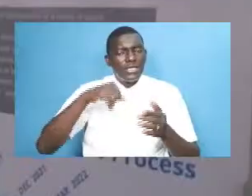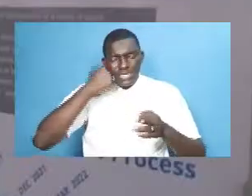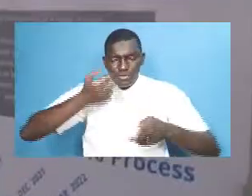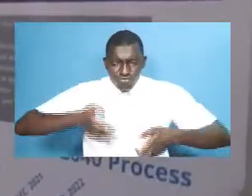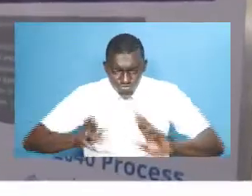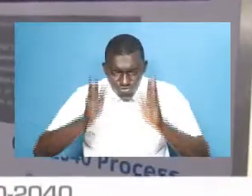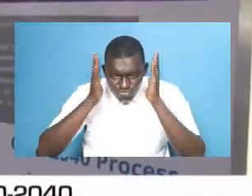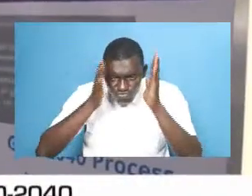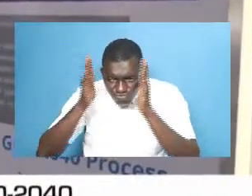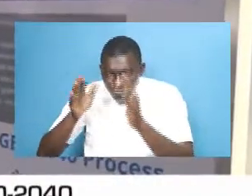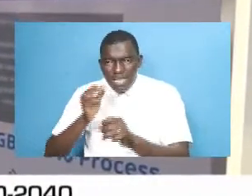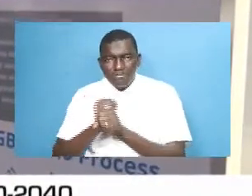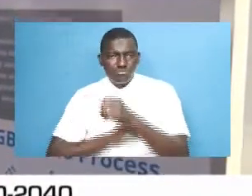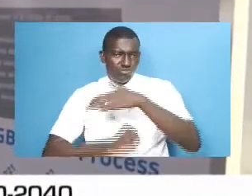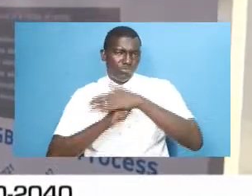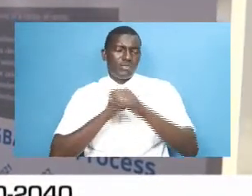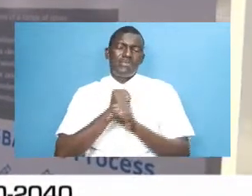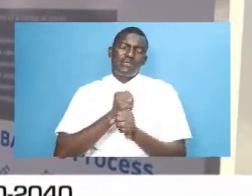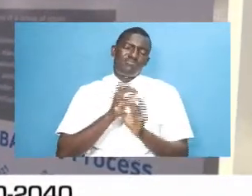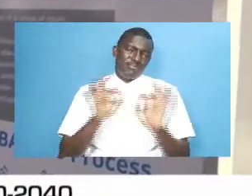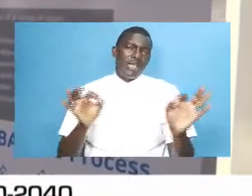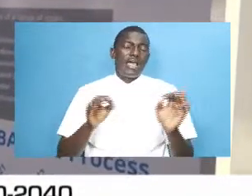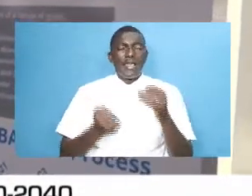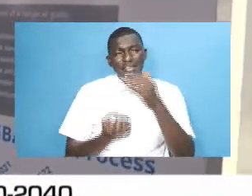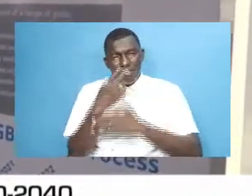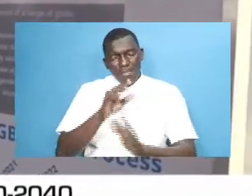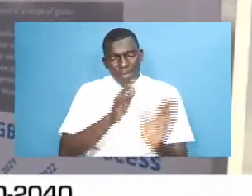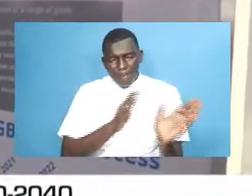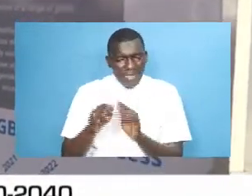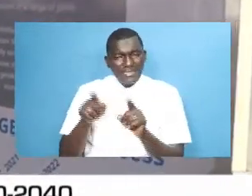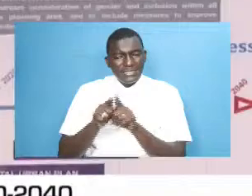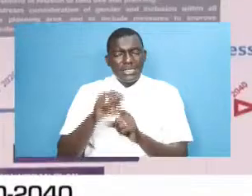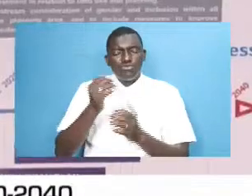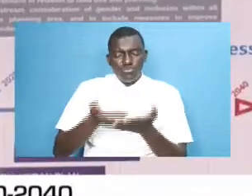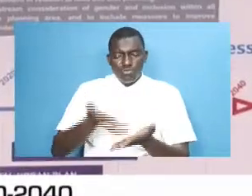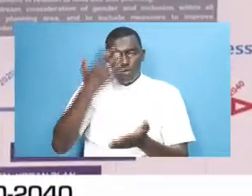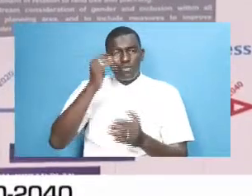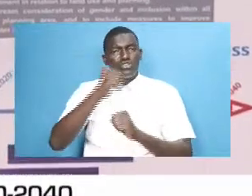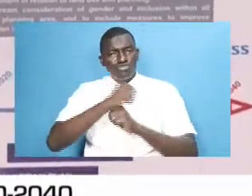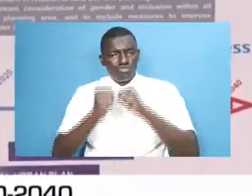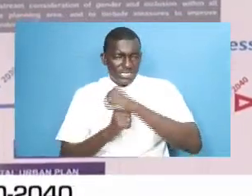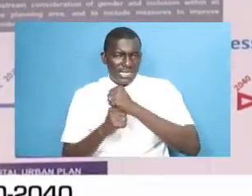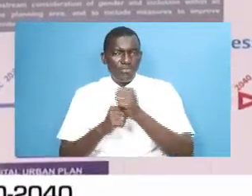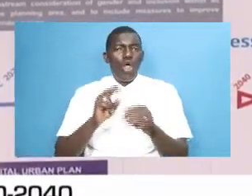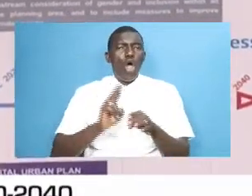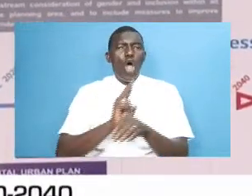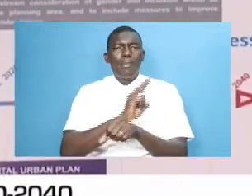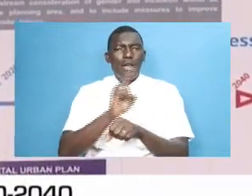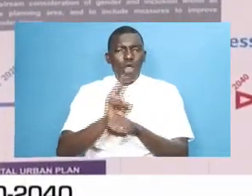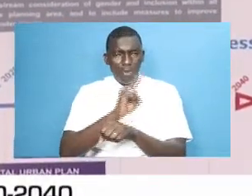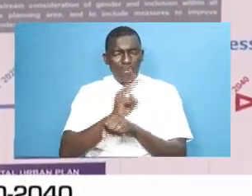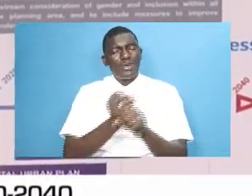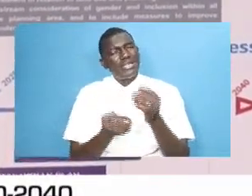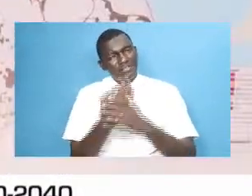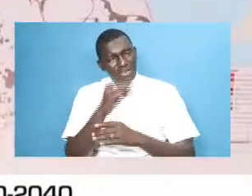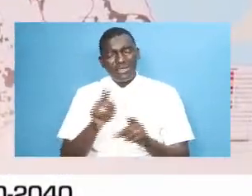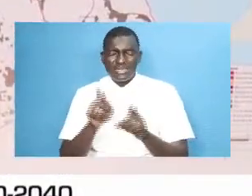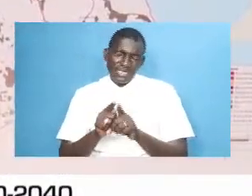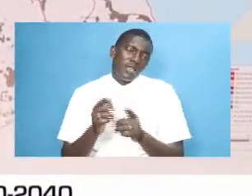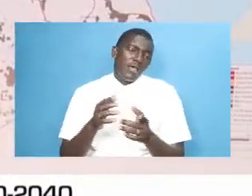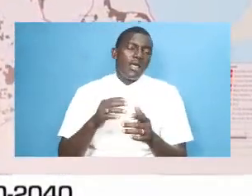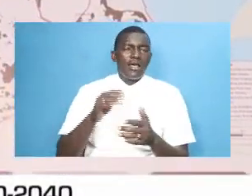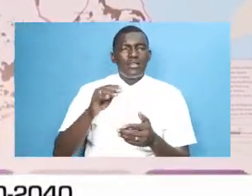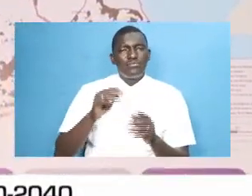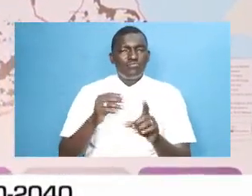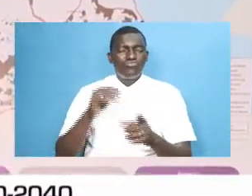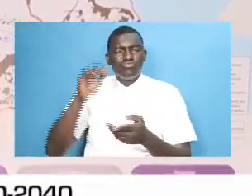that. The development plan is meant to be a guide to promote sustainable urban development, prevent risk exposure, and increase climate